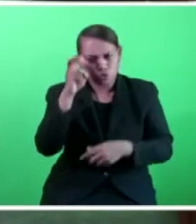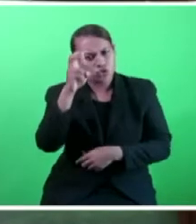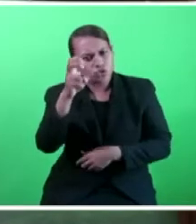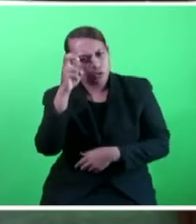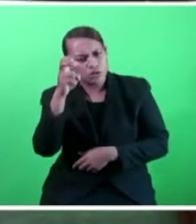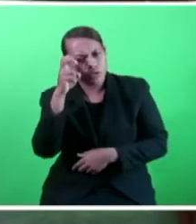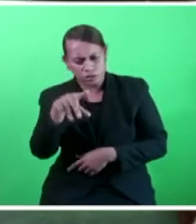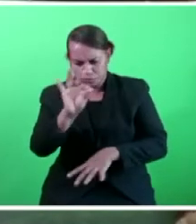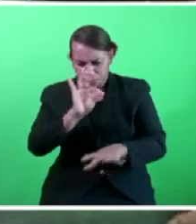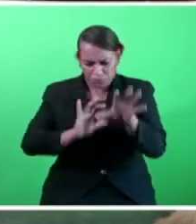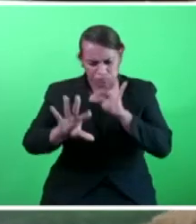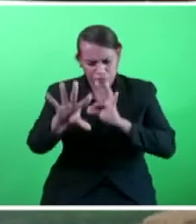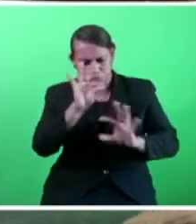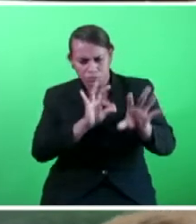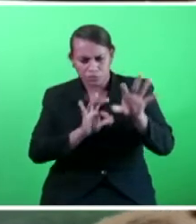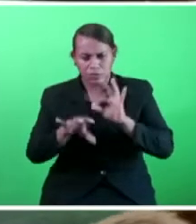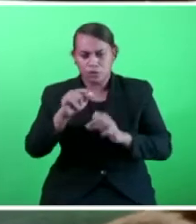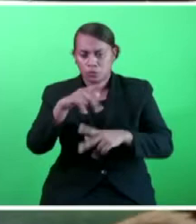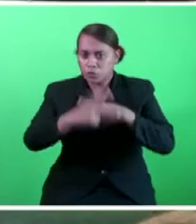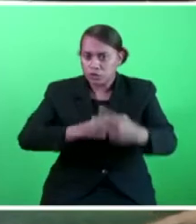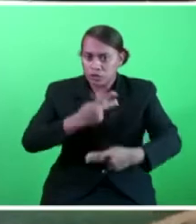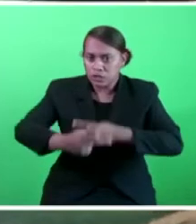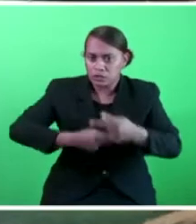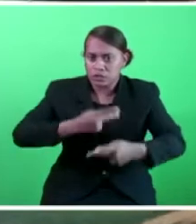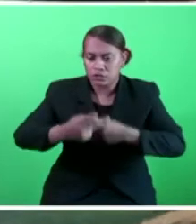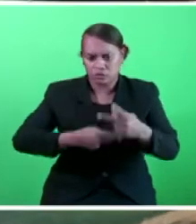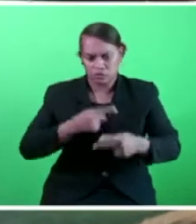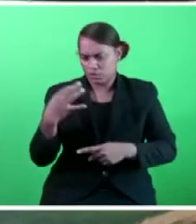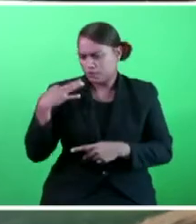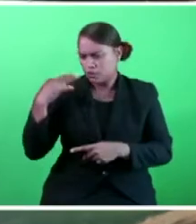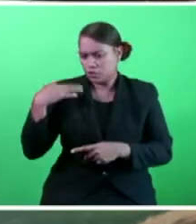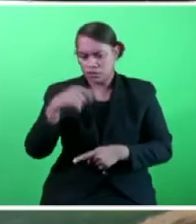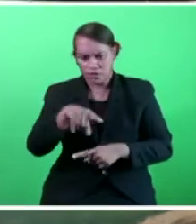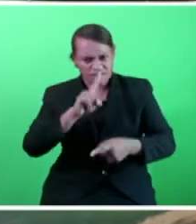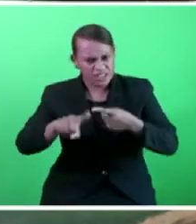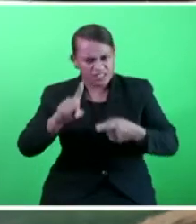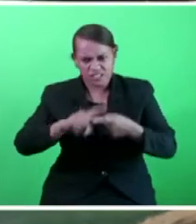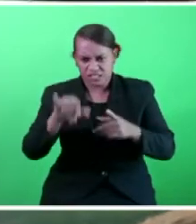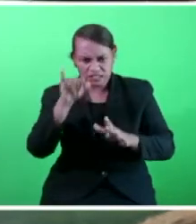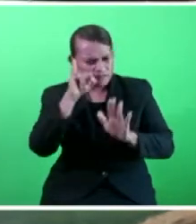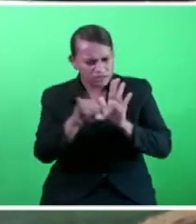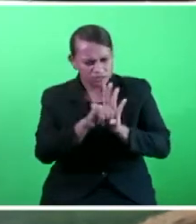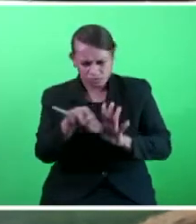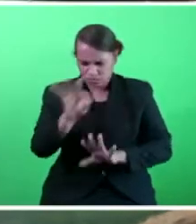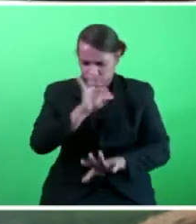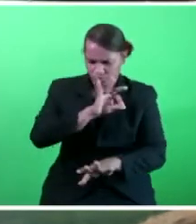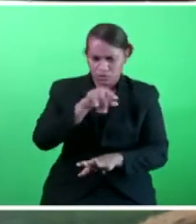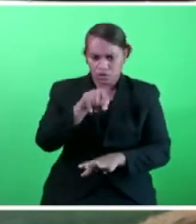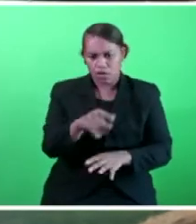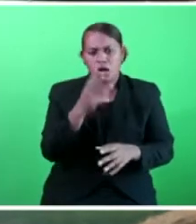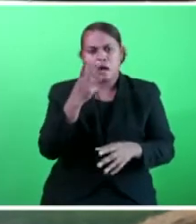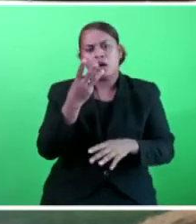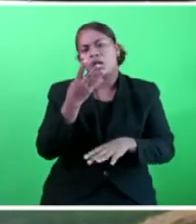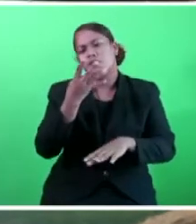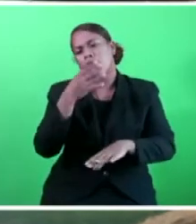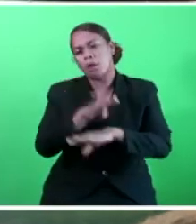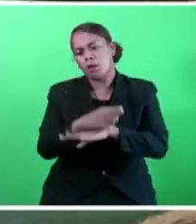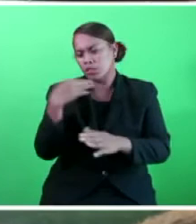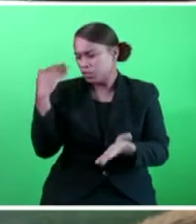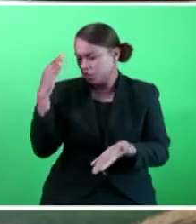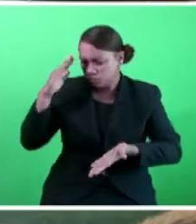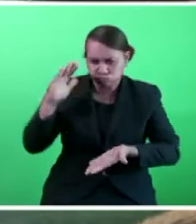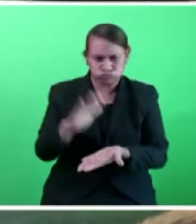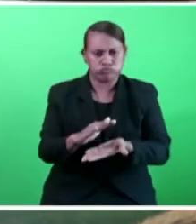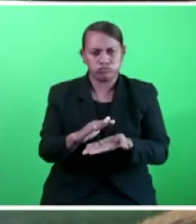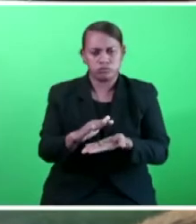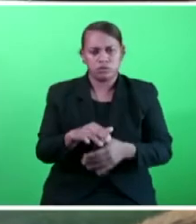being processed faster than before its introduction, down to an average of less than 4 months, which we want to improve upon. Improvements in